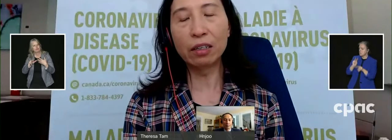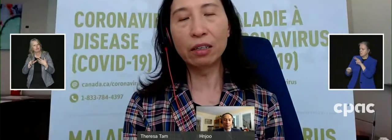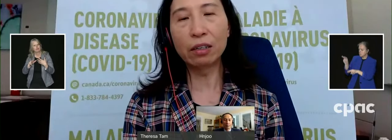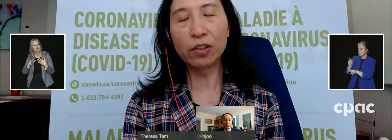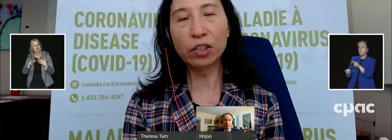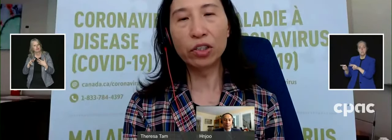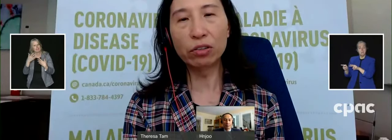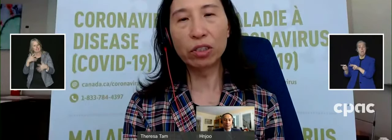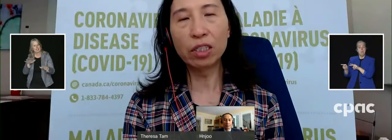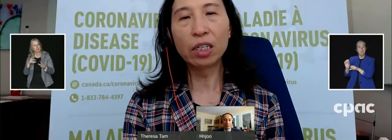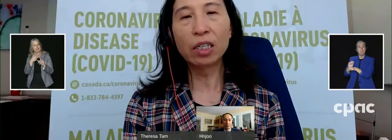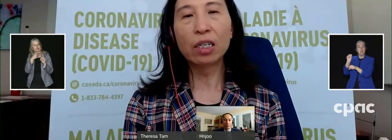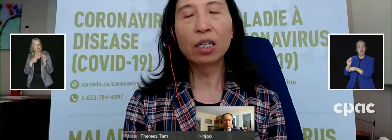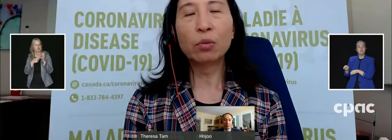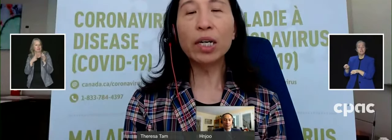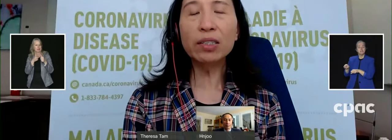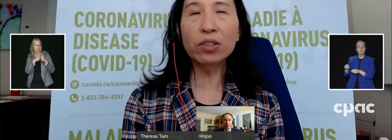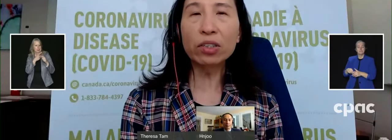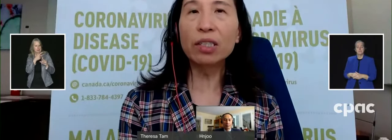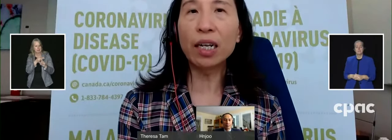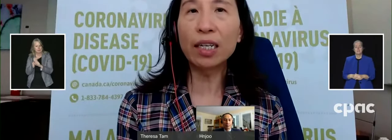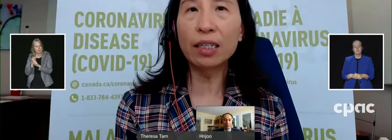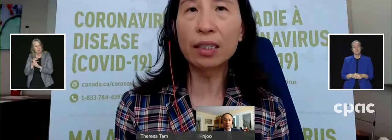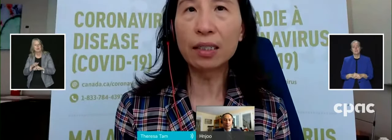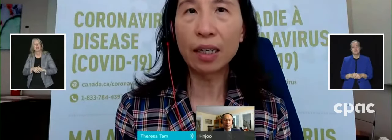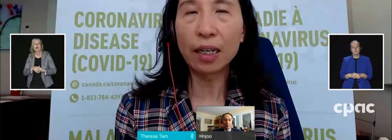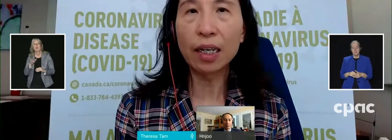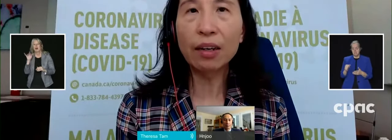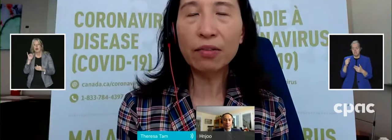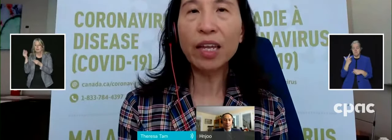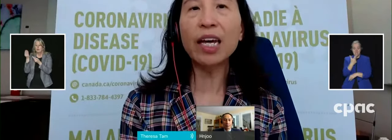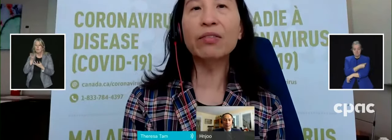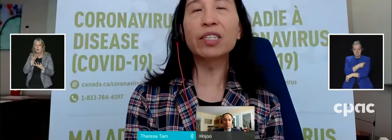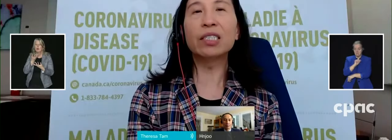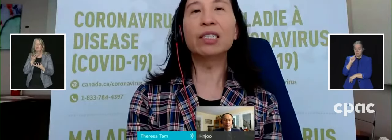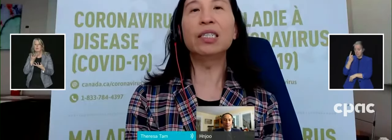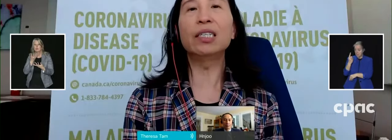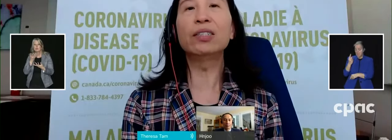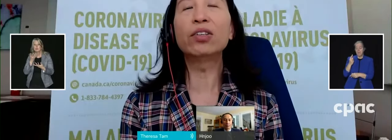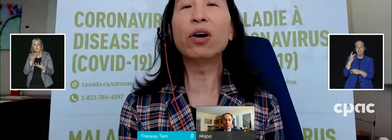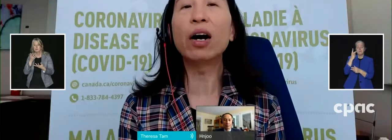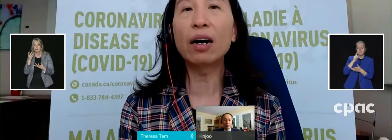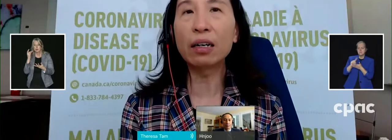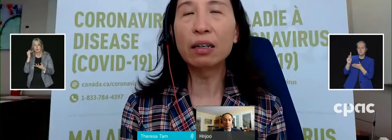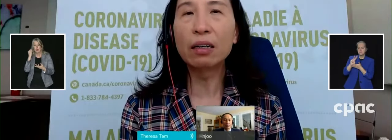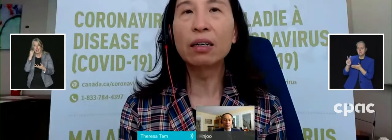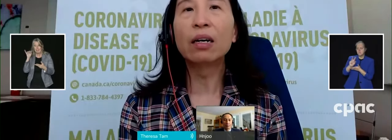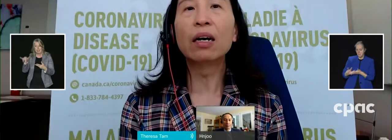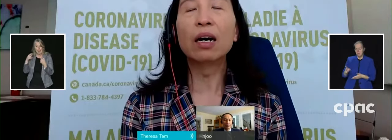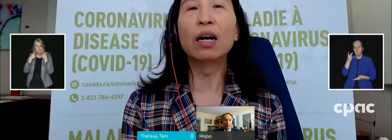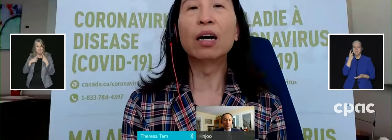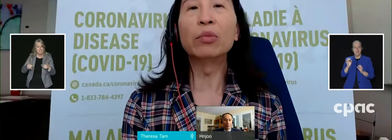the first dose. What it's also telling us is that if that efficacy is so high,